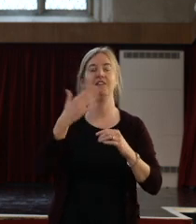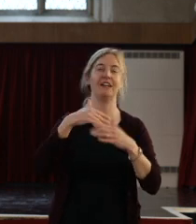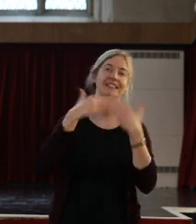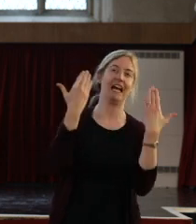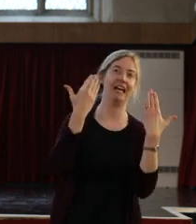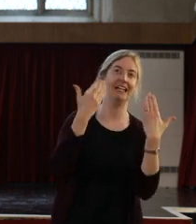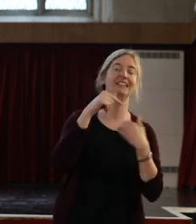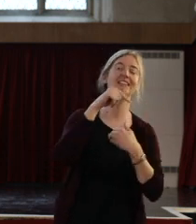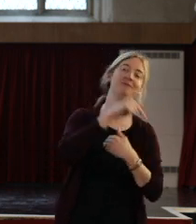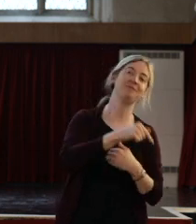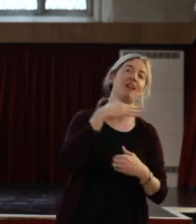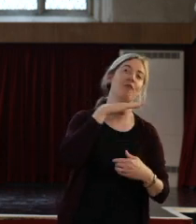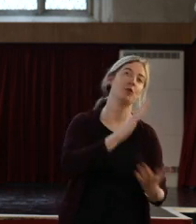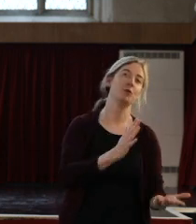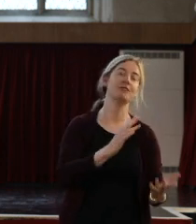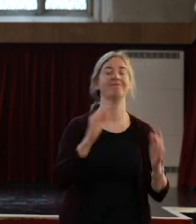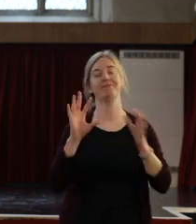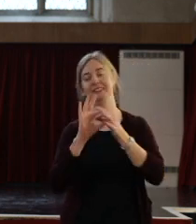Thank you.